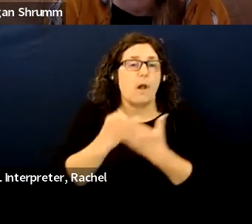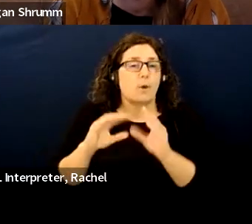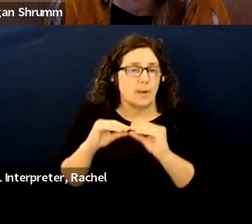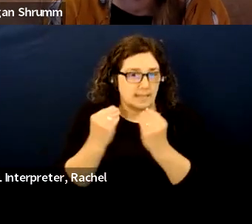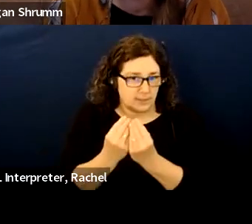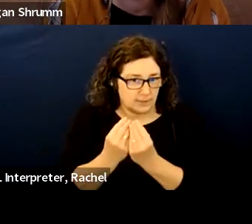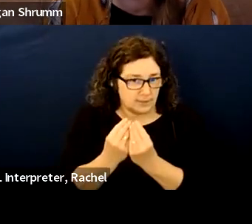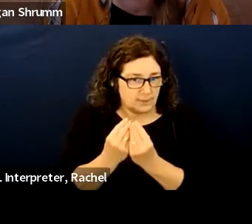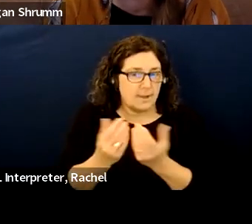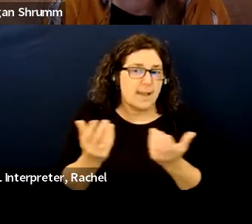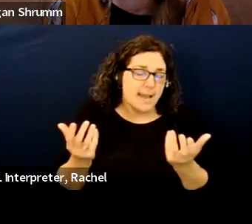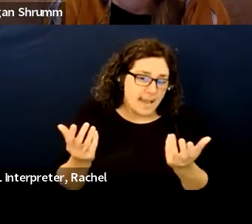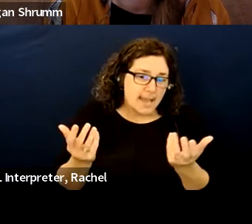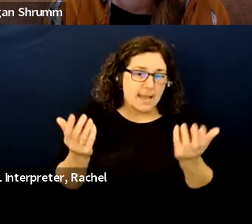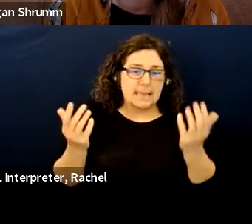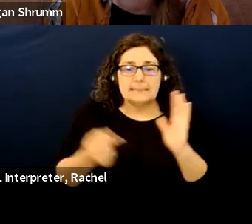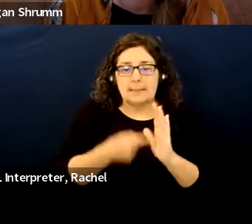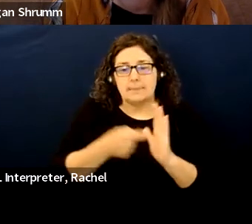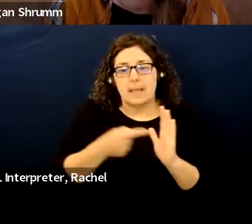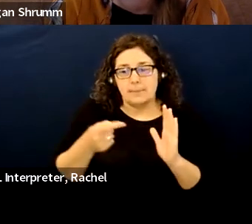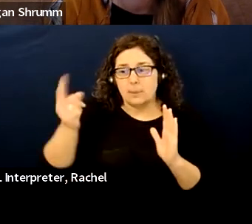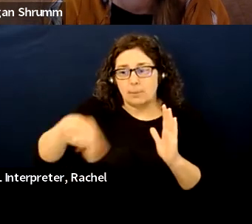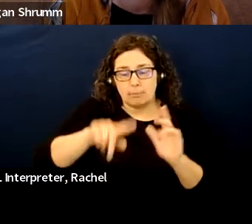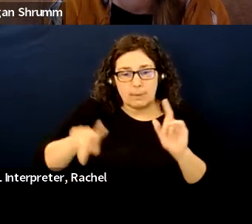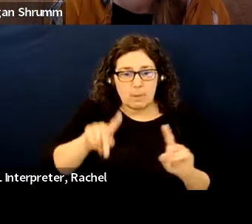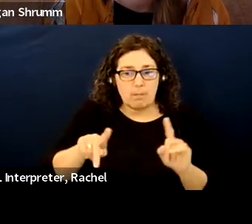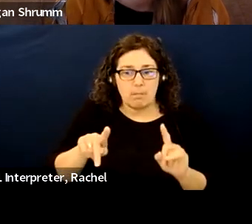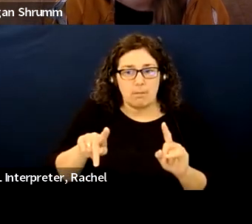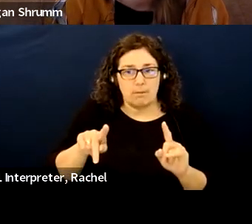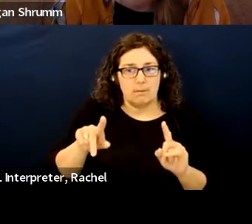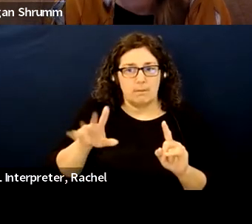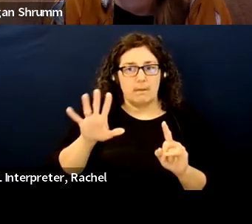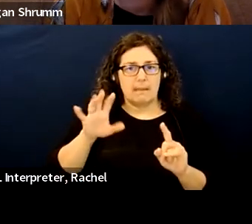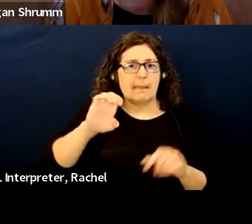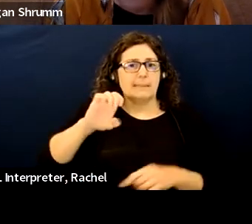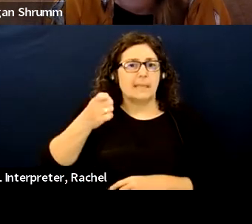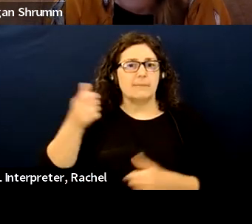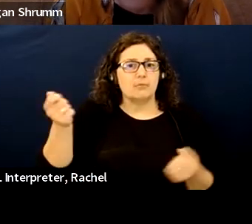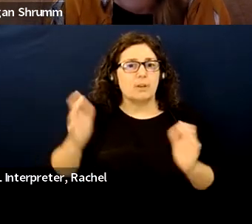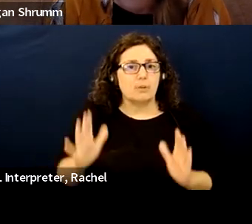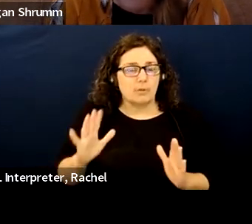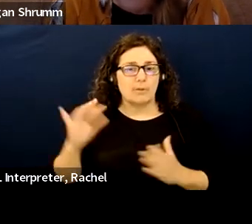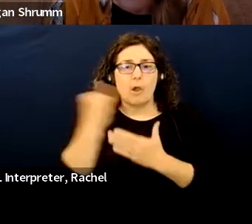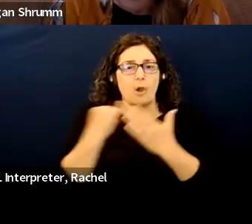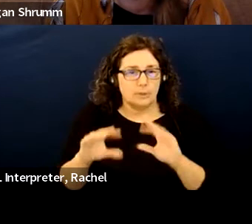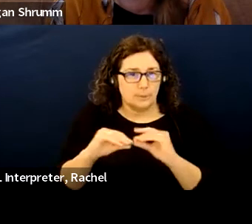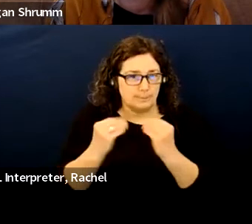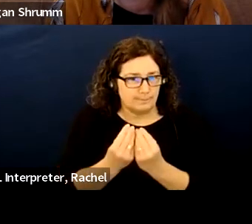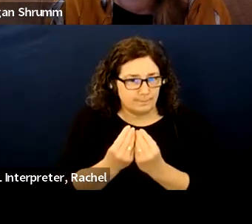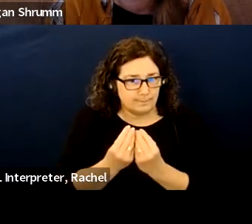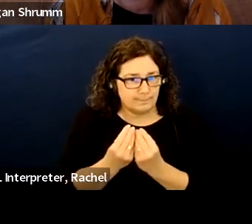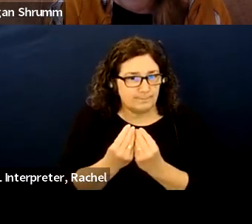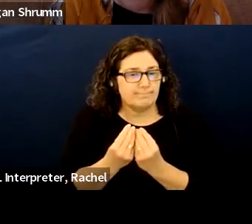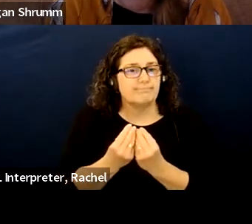organizations. Sometimes those can be people who are the executive directors of arts organizations,